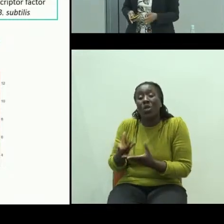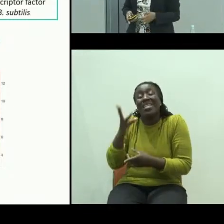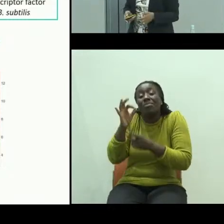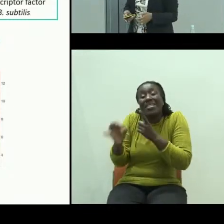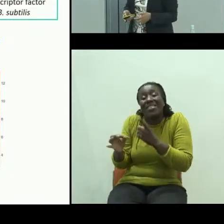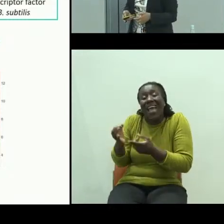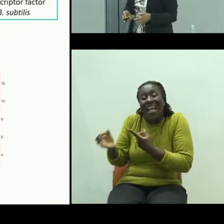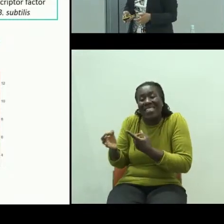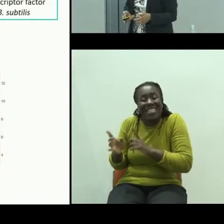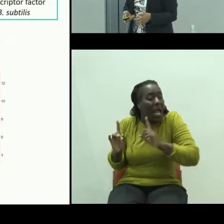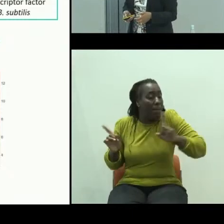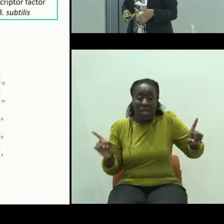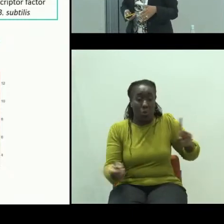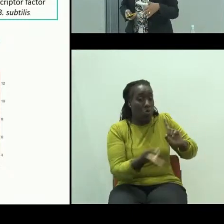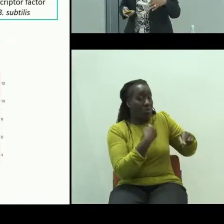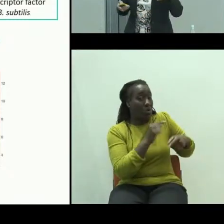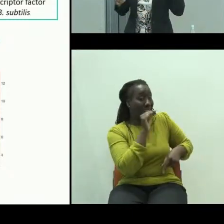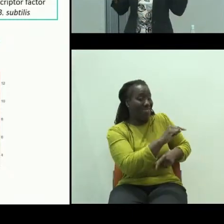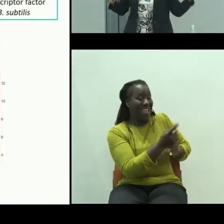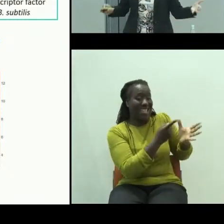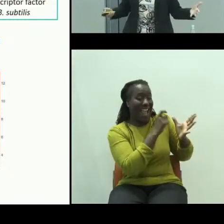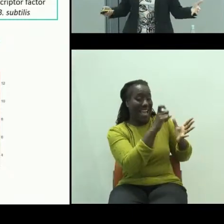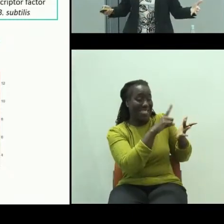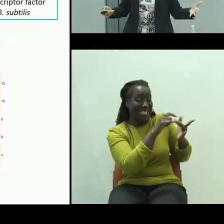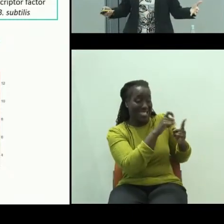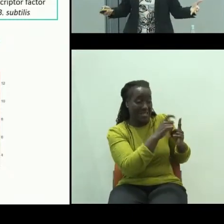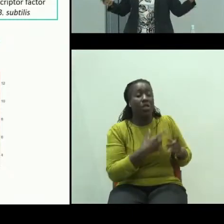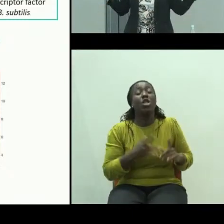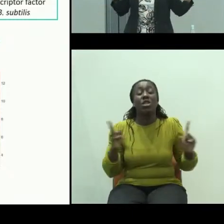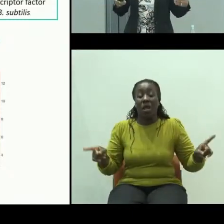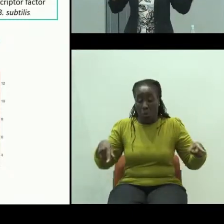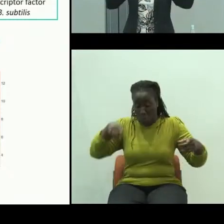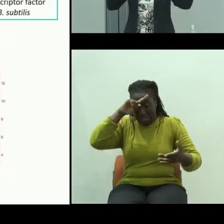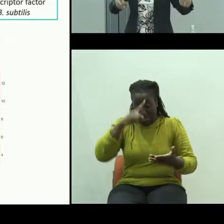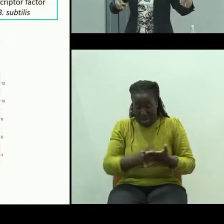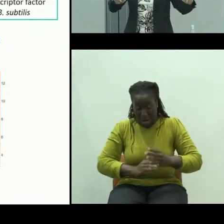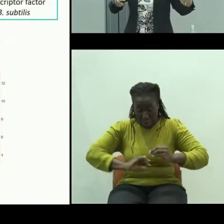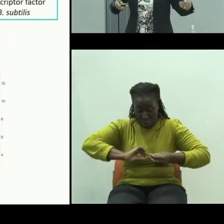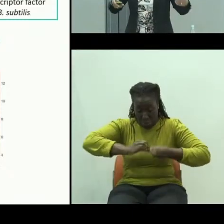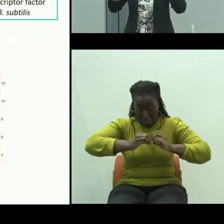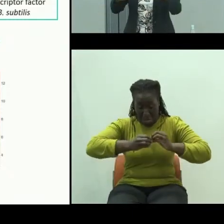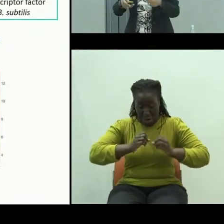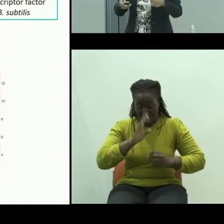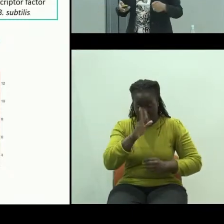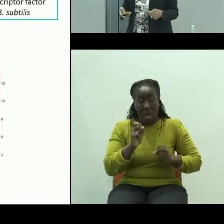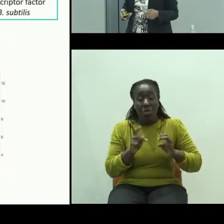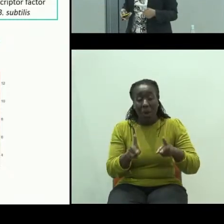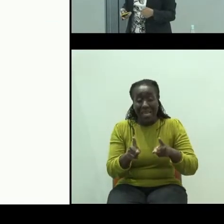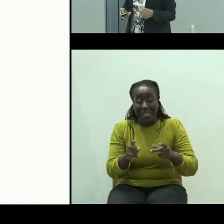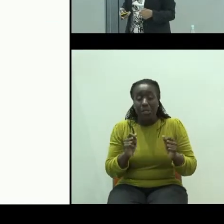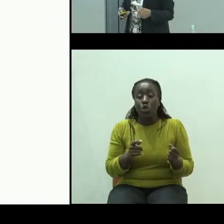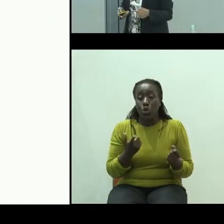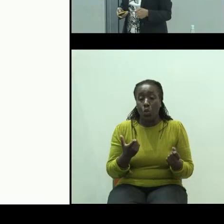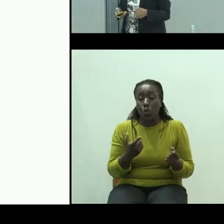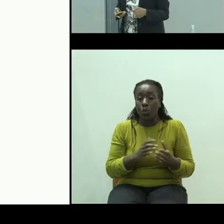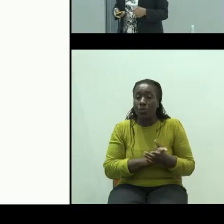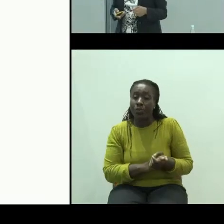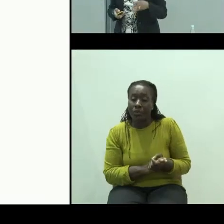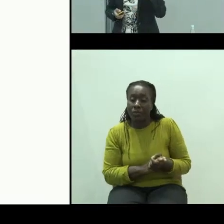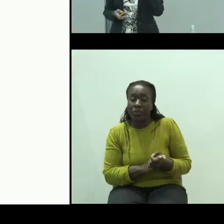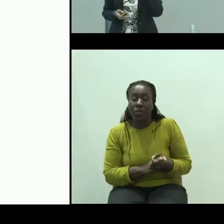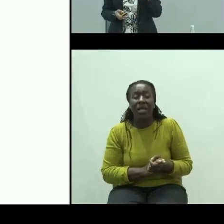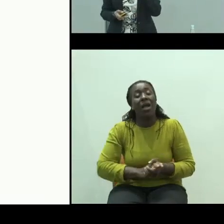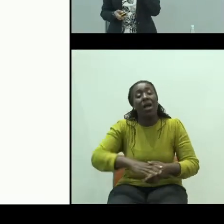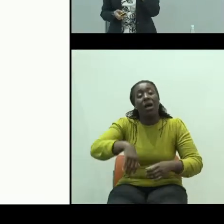not to galacturonic acid. We actually then decided to build pathways from each of these compounds to glycerate. And